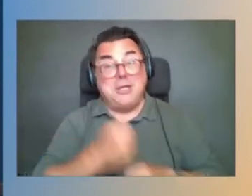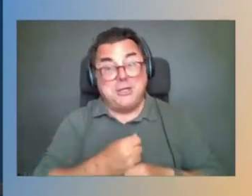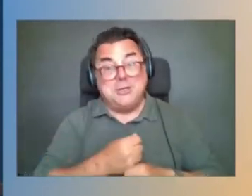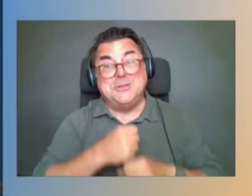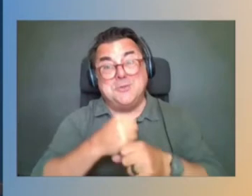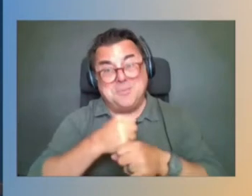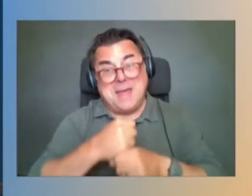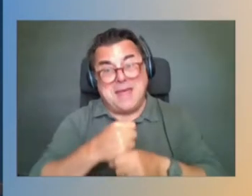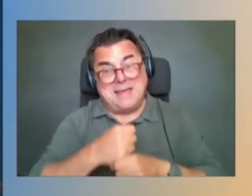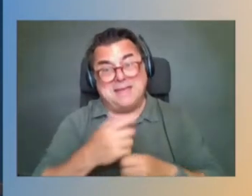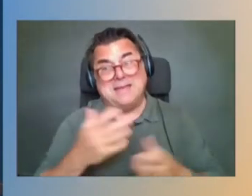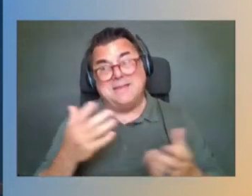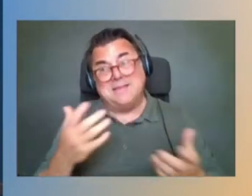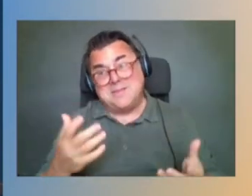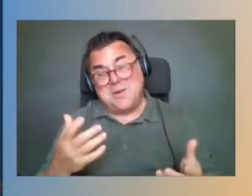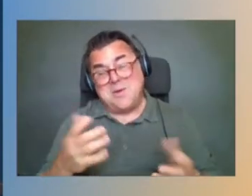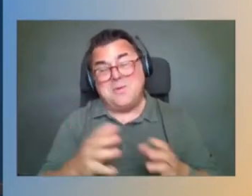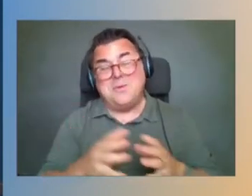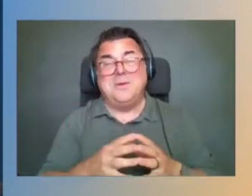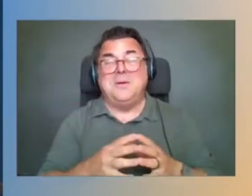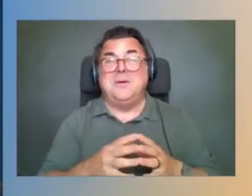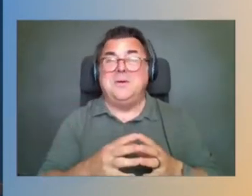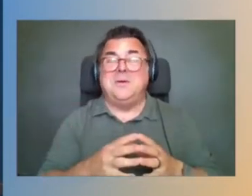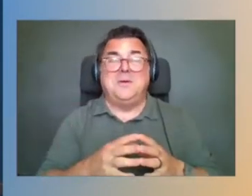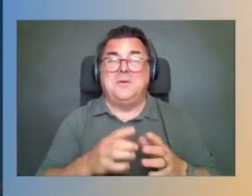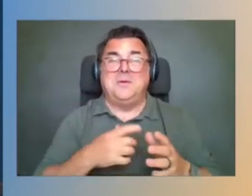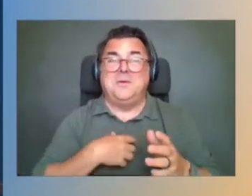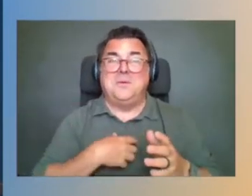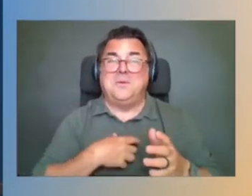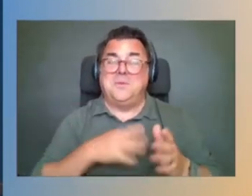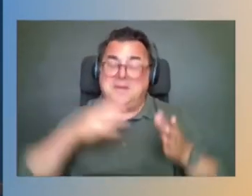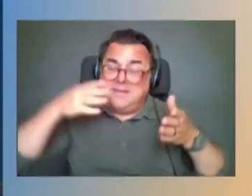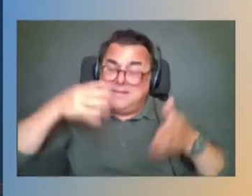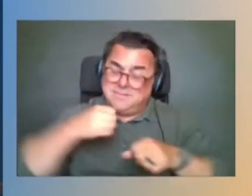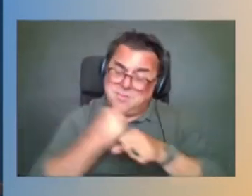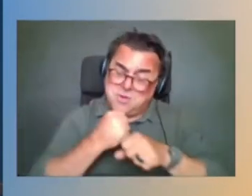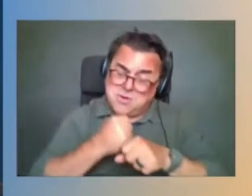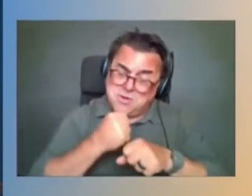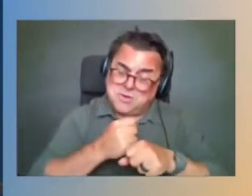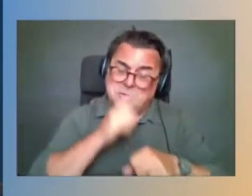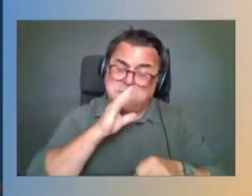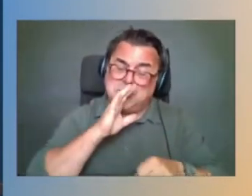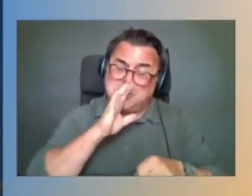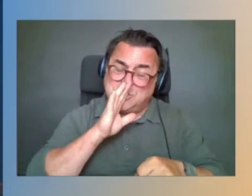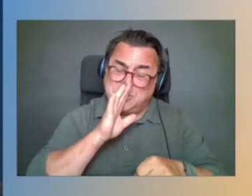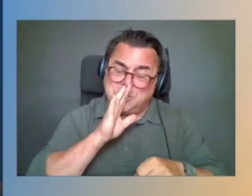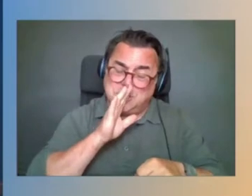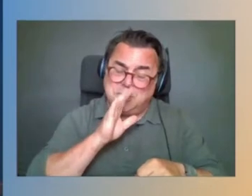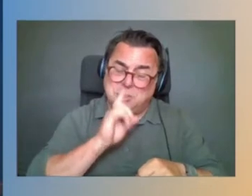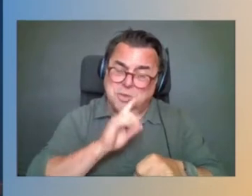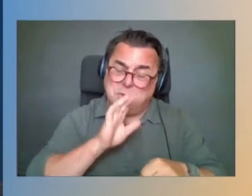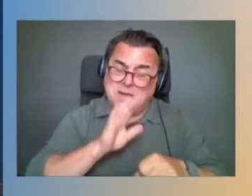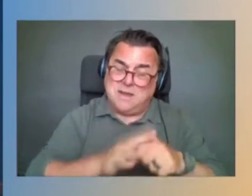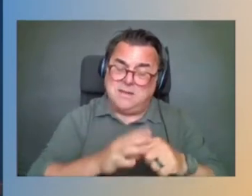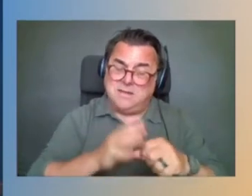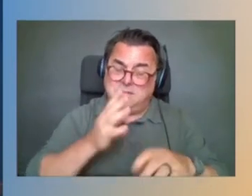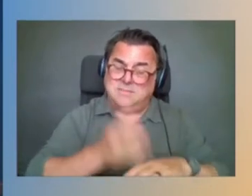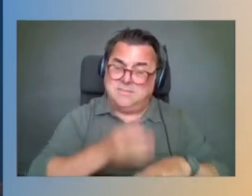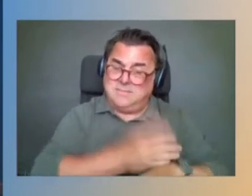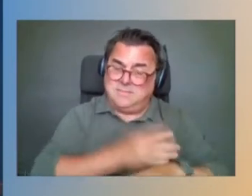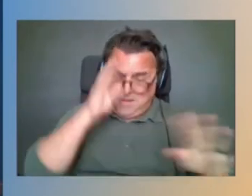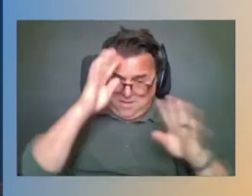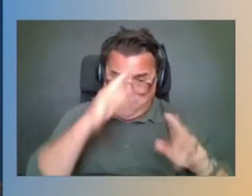so we put a lot of effort into making sure that we can deliver very quickly, iterate fast, and then learn.